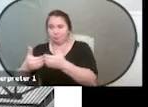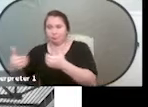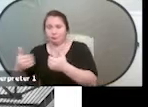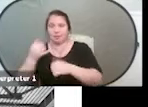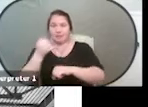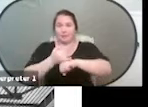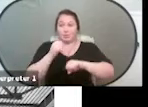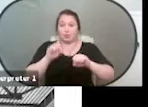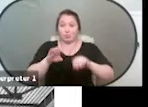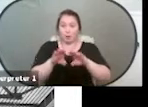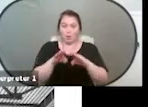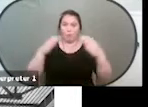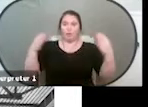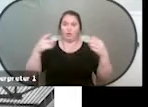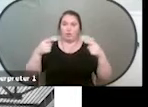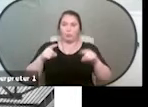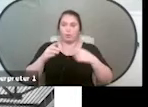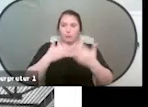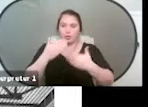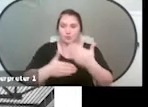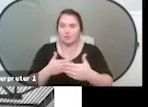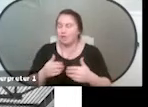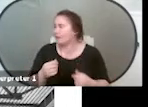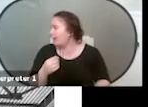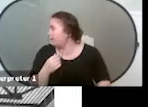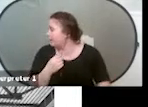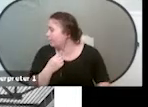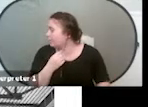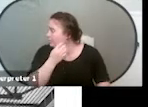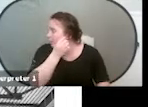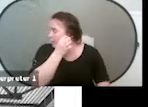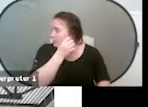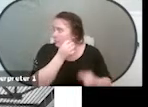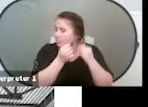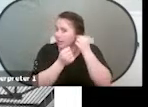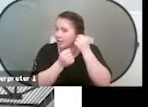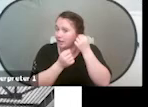process. Yep, That's absolutely right. that was a huge motivator there.